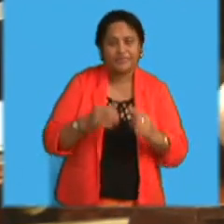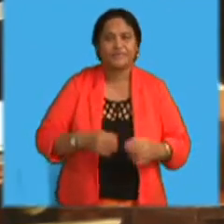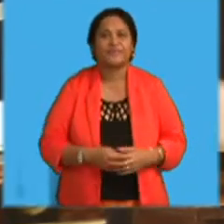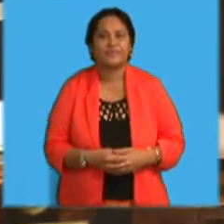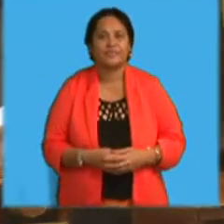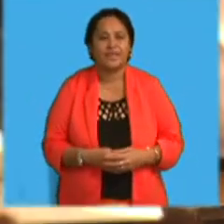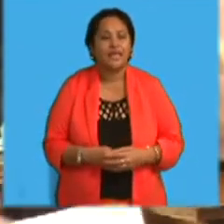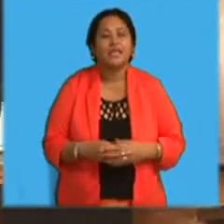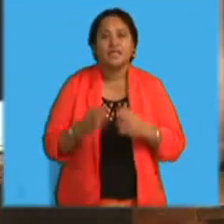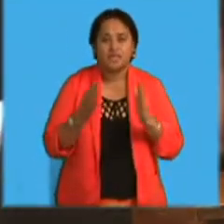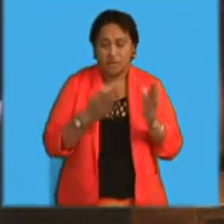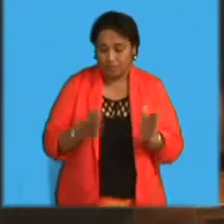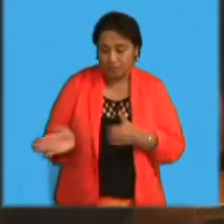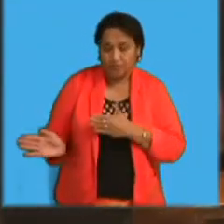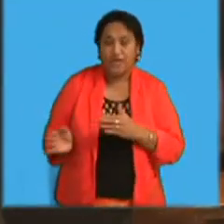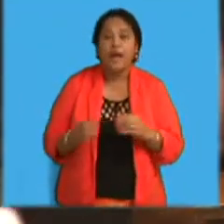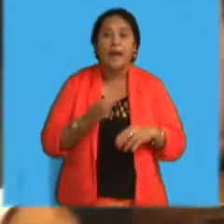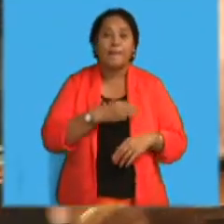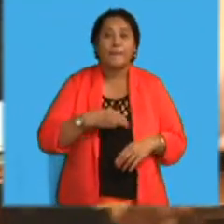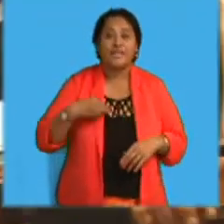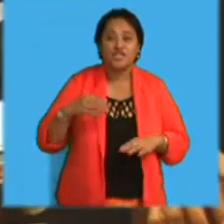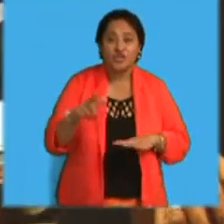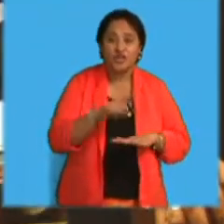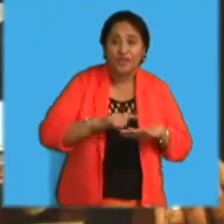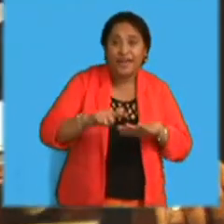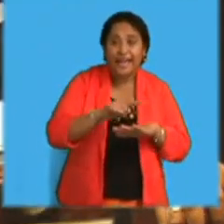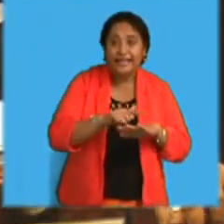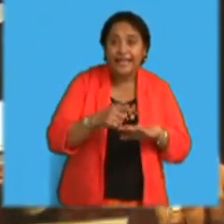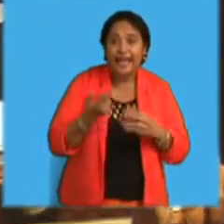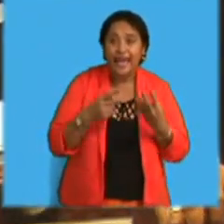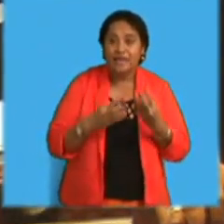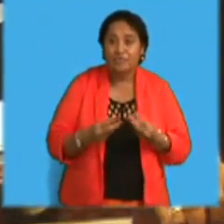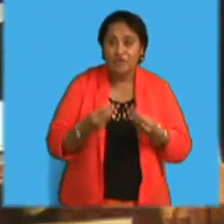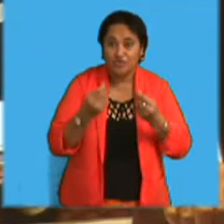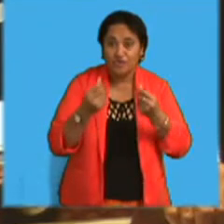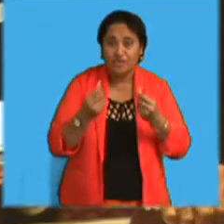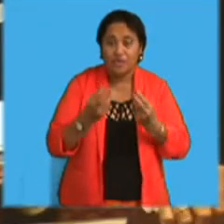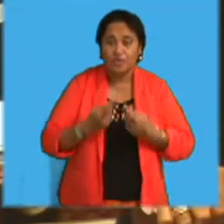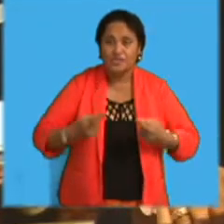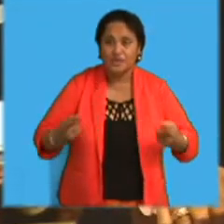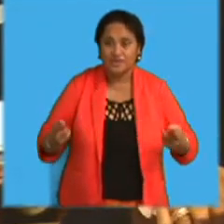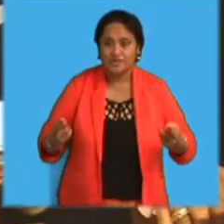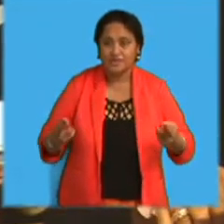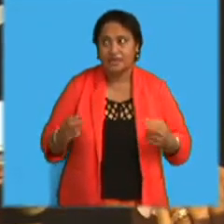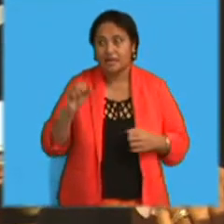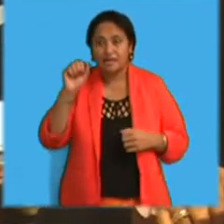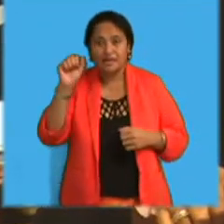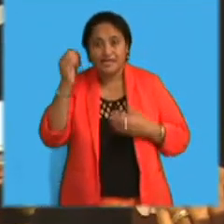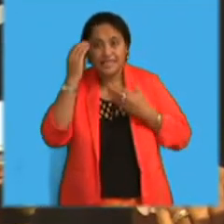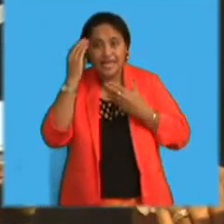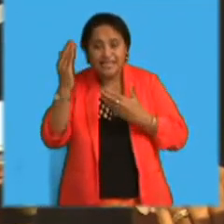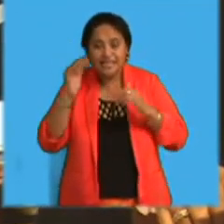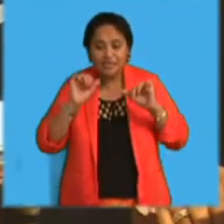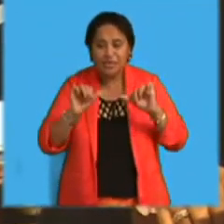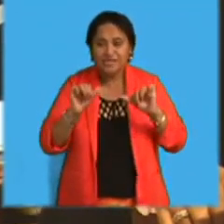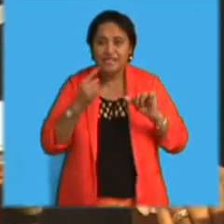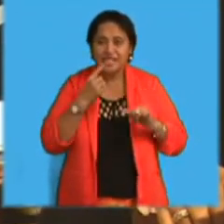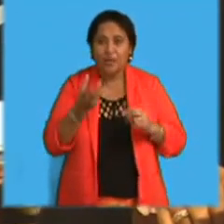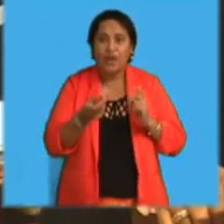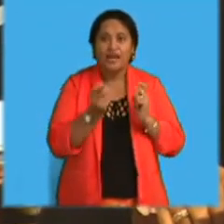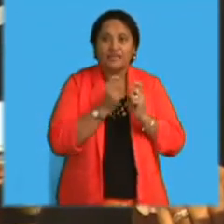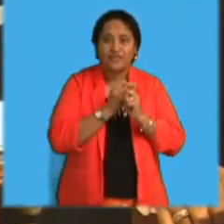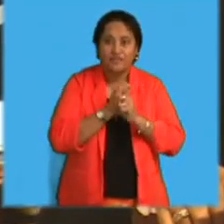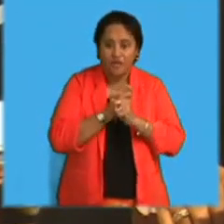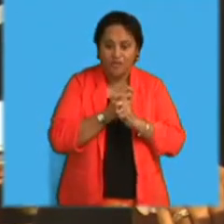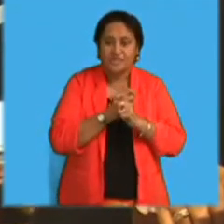Ministry of Lands and Mineral Resources. His Excellency the President stated that we will have legislations to reform town planning and land tenancy and